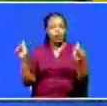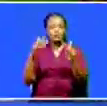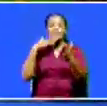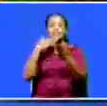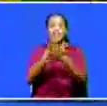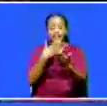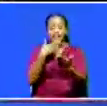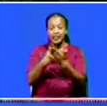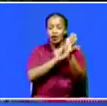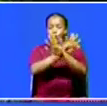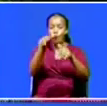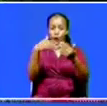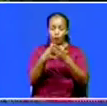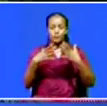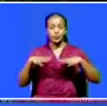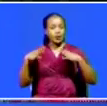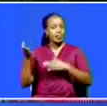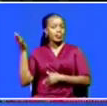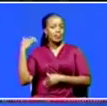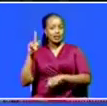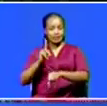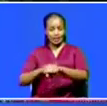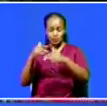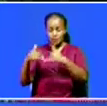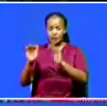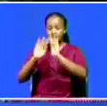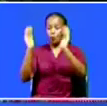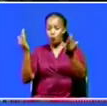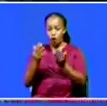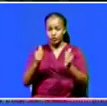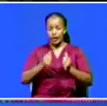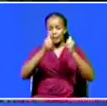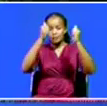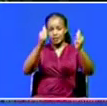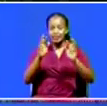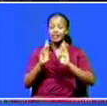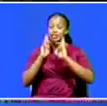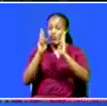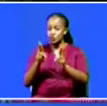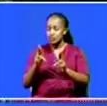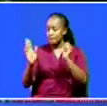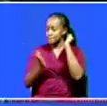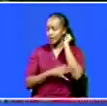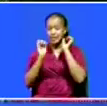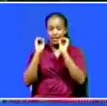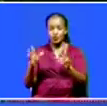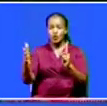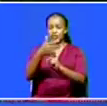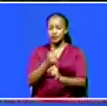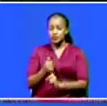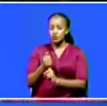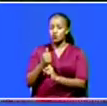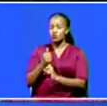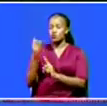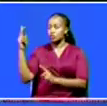for this. And last time we played in World Cup, the results was not bad. We reached 20 to China, Japan and